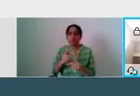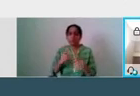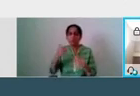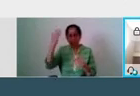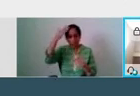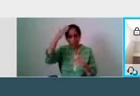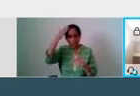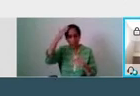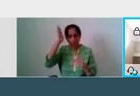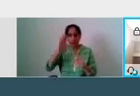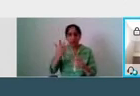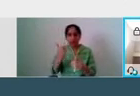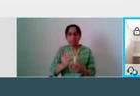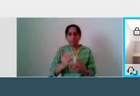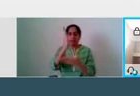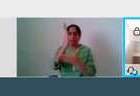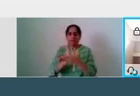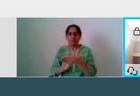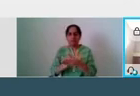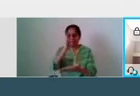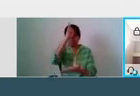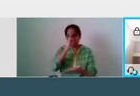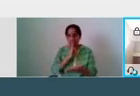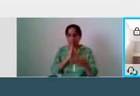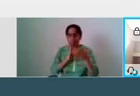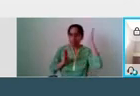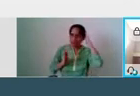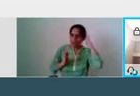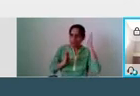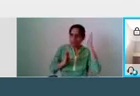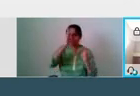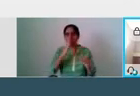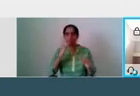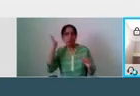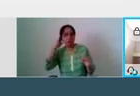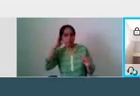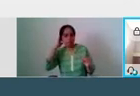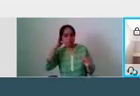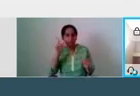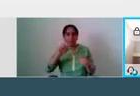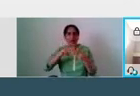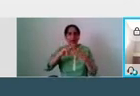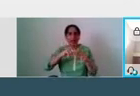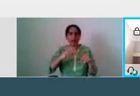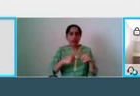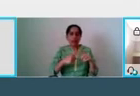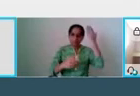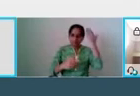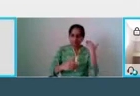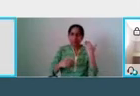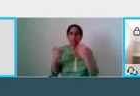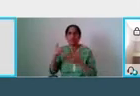okay and certain things are associated with left for example language spoken language especially syntax